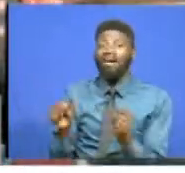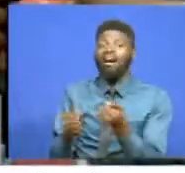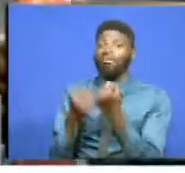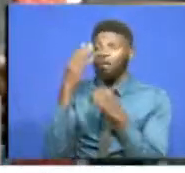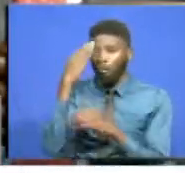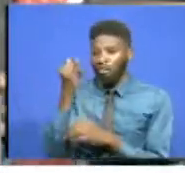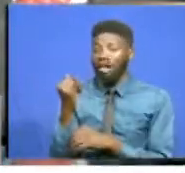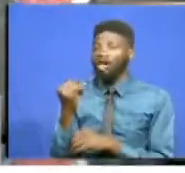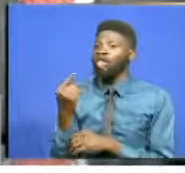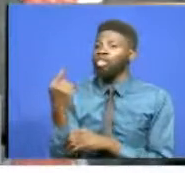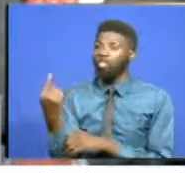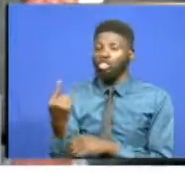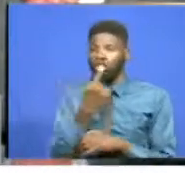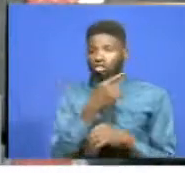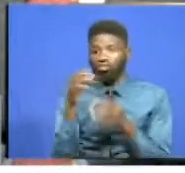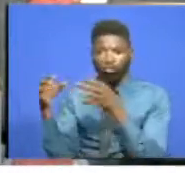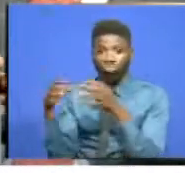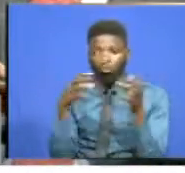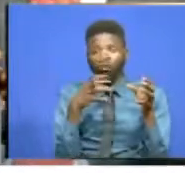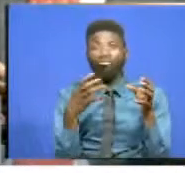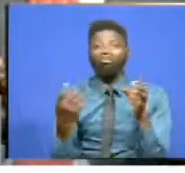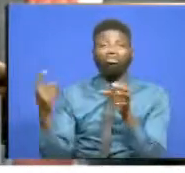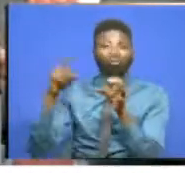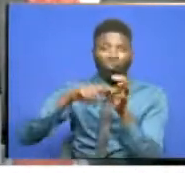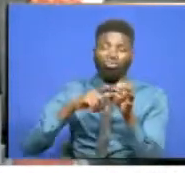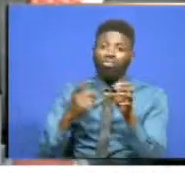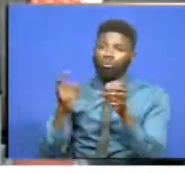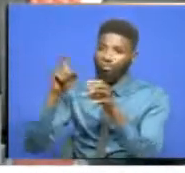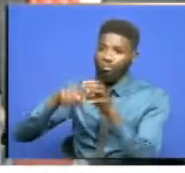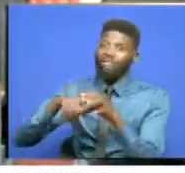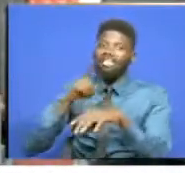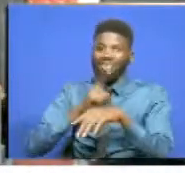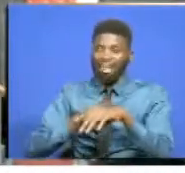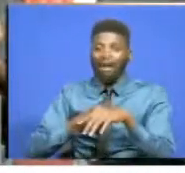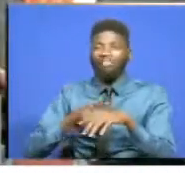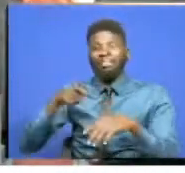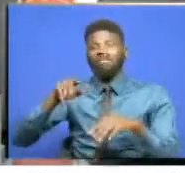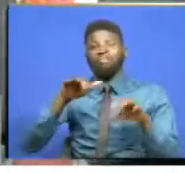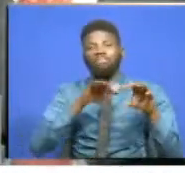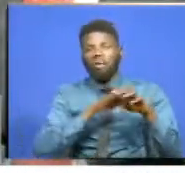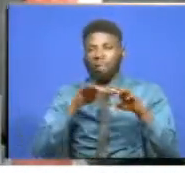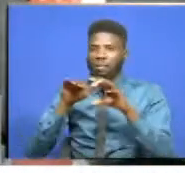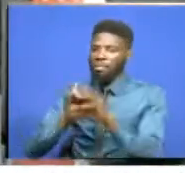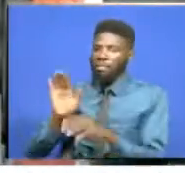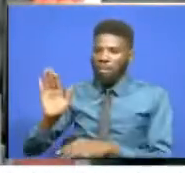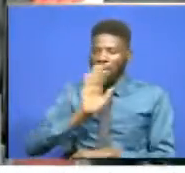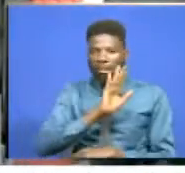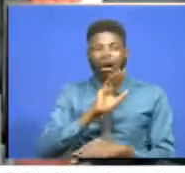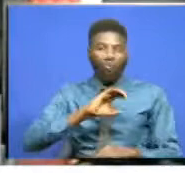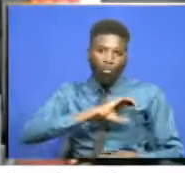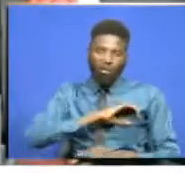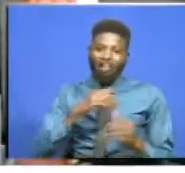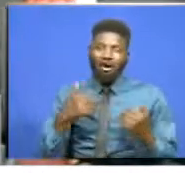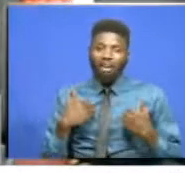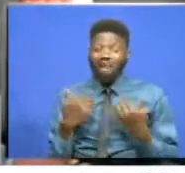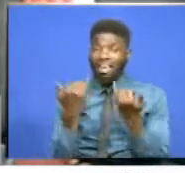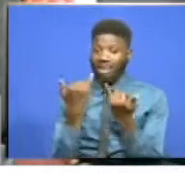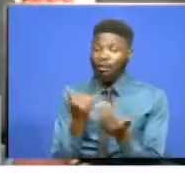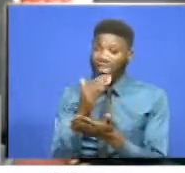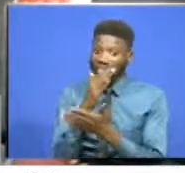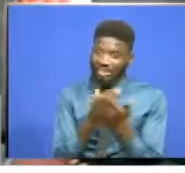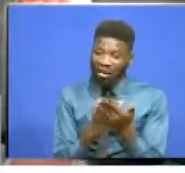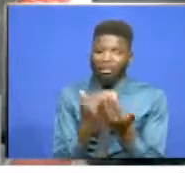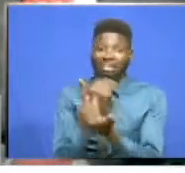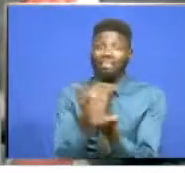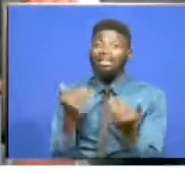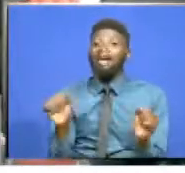came into this marriage with children. That is why some of the children are now being found illegitimate